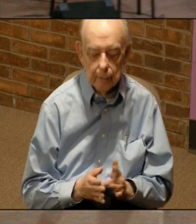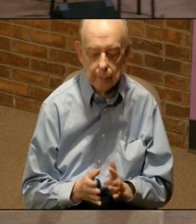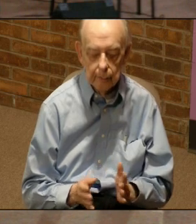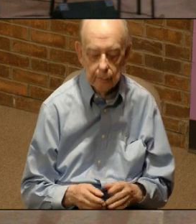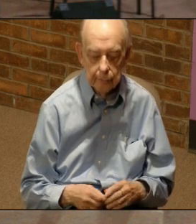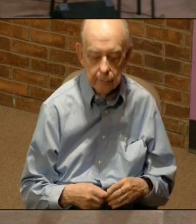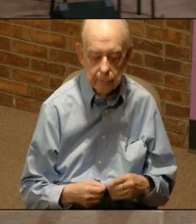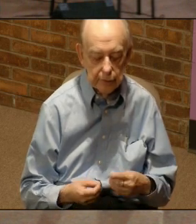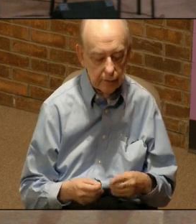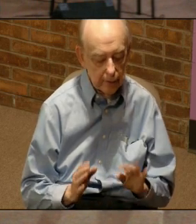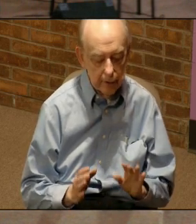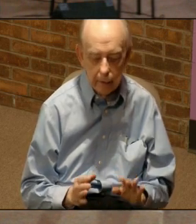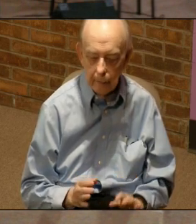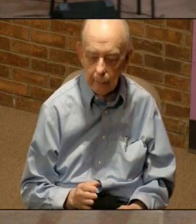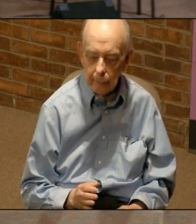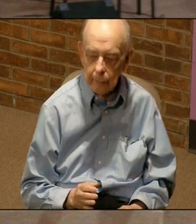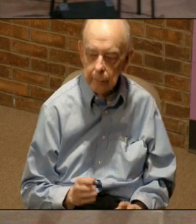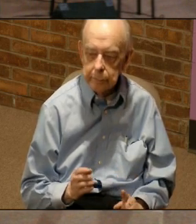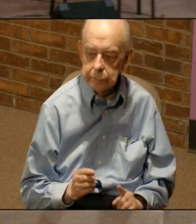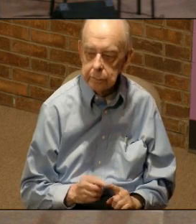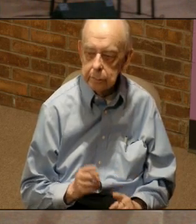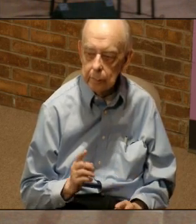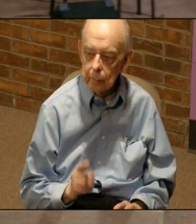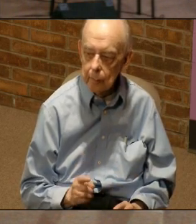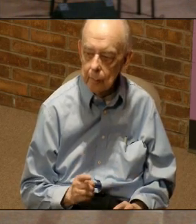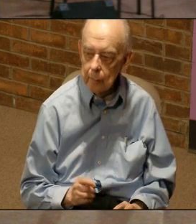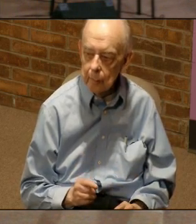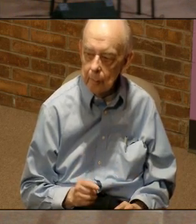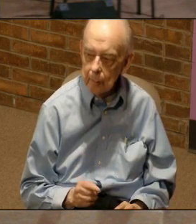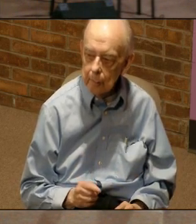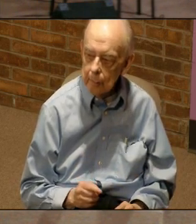and giving it up to the one.